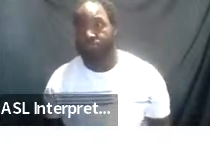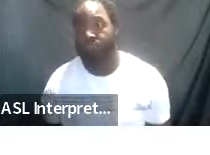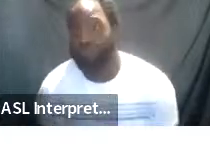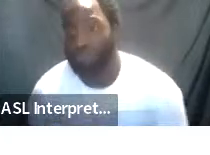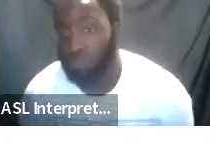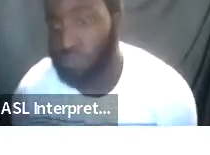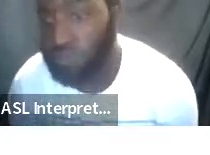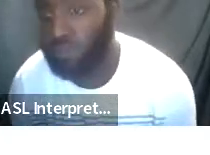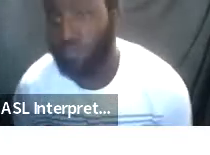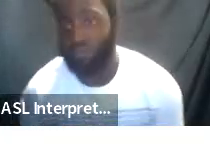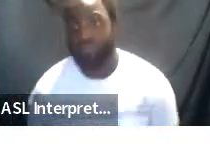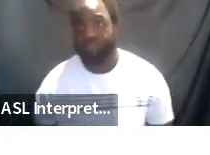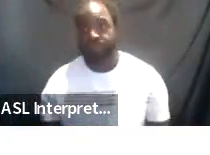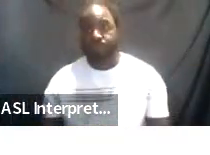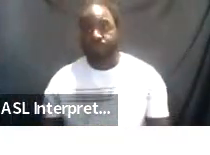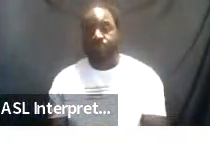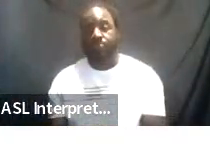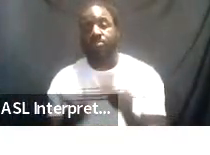Thank you, John.